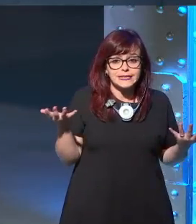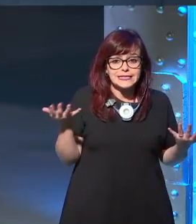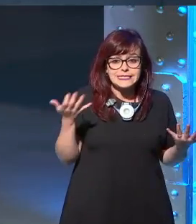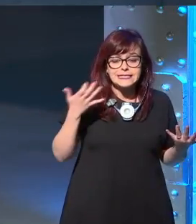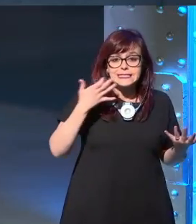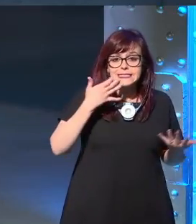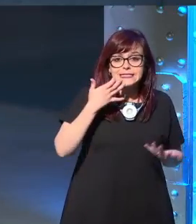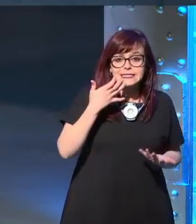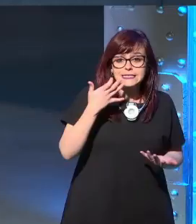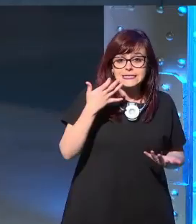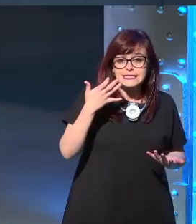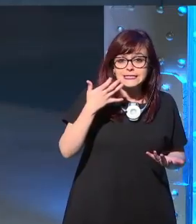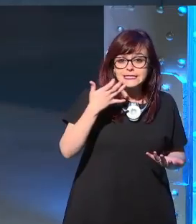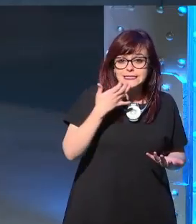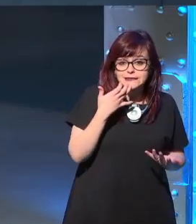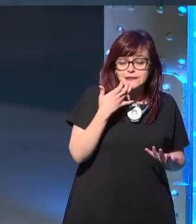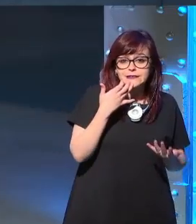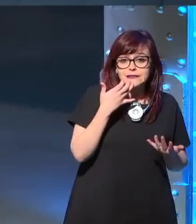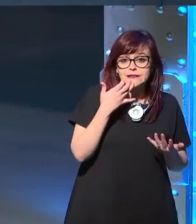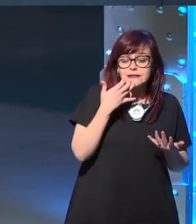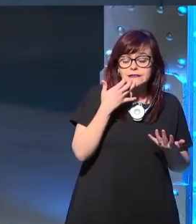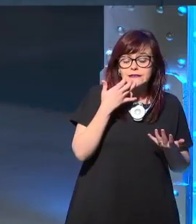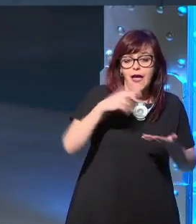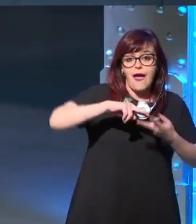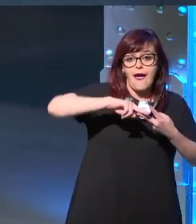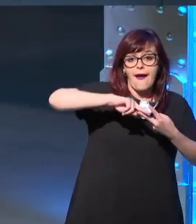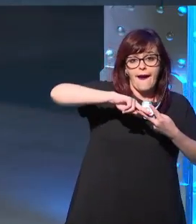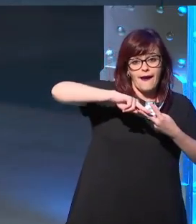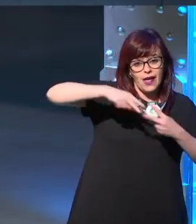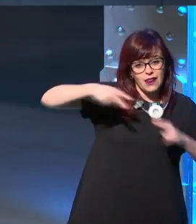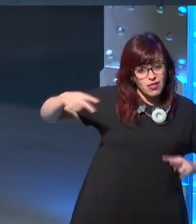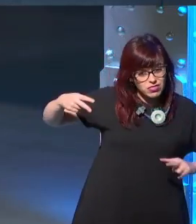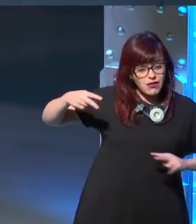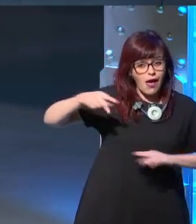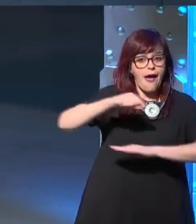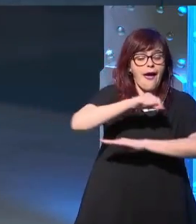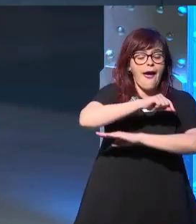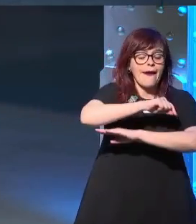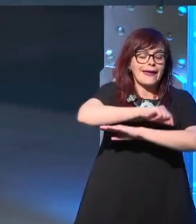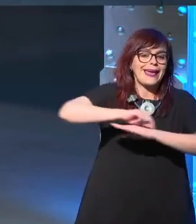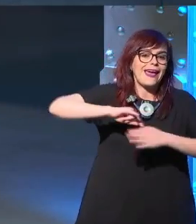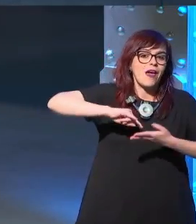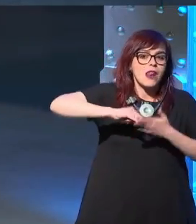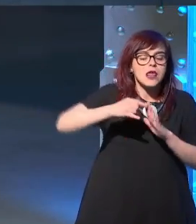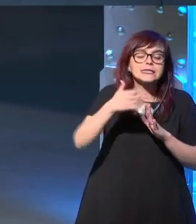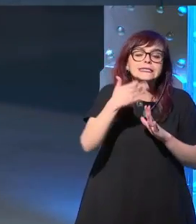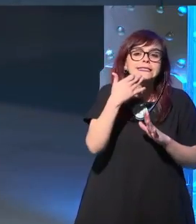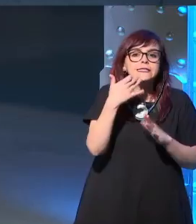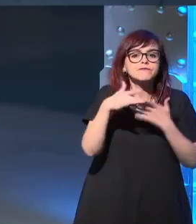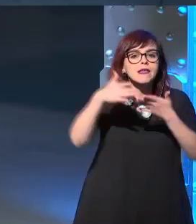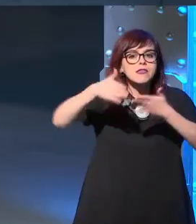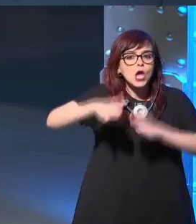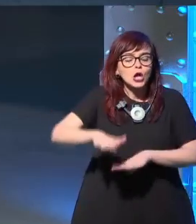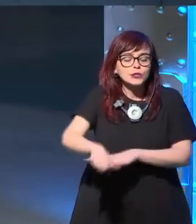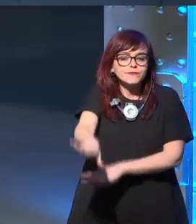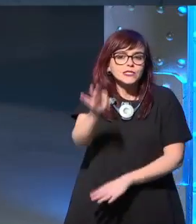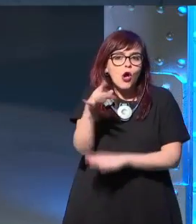want? Those will be done by people who know how to make values judgments like we study at